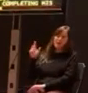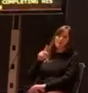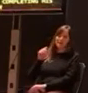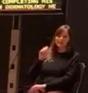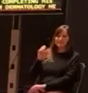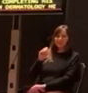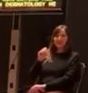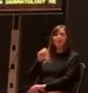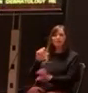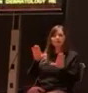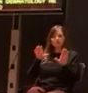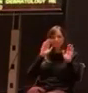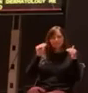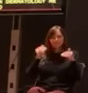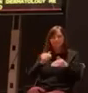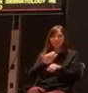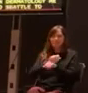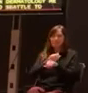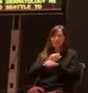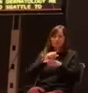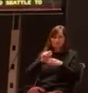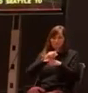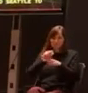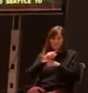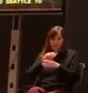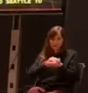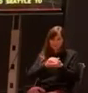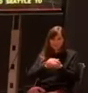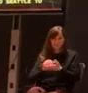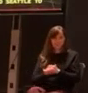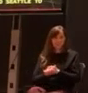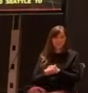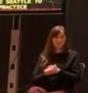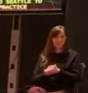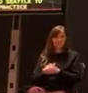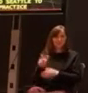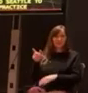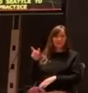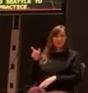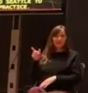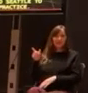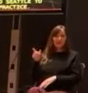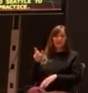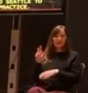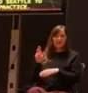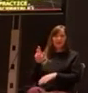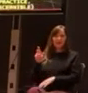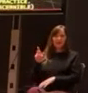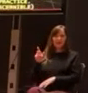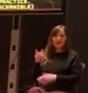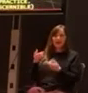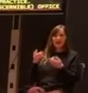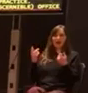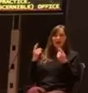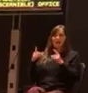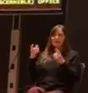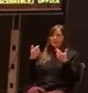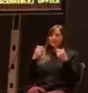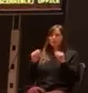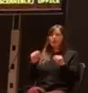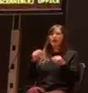Seattle to begin his practice. Having been refused office space in the medical dental